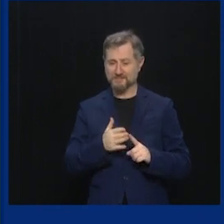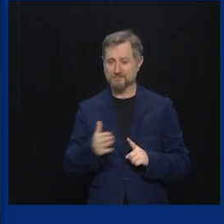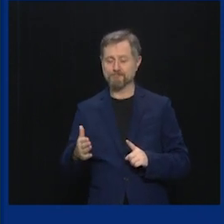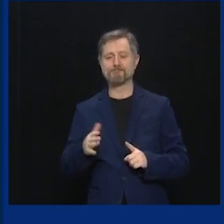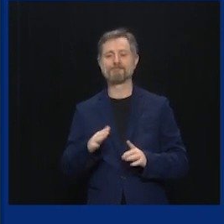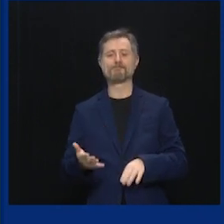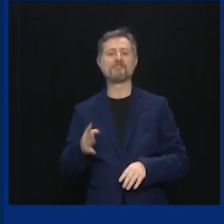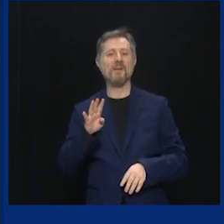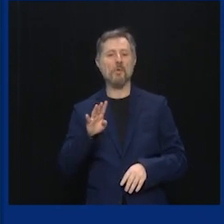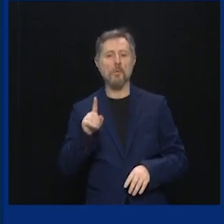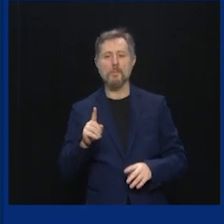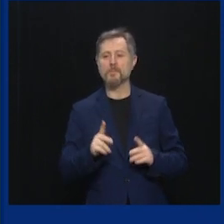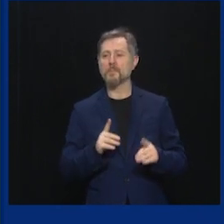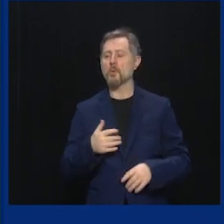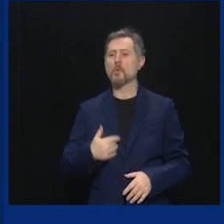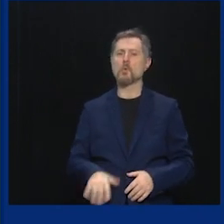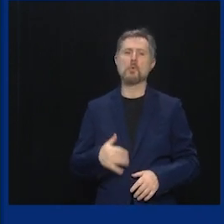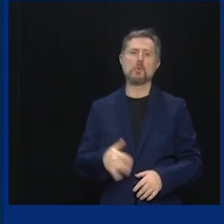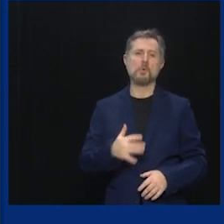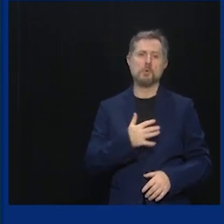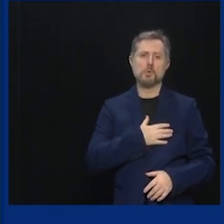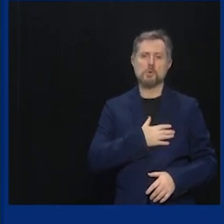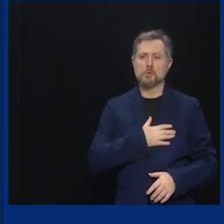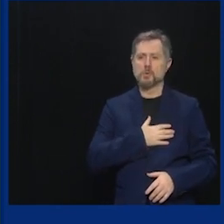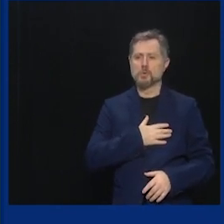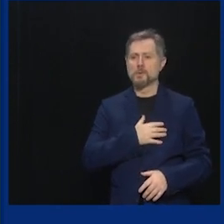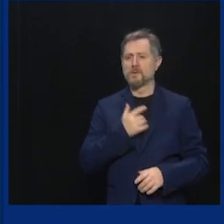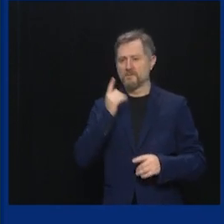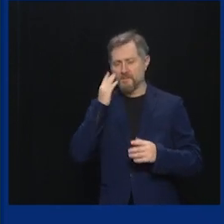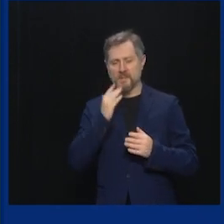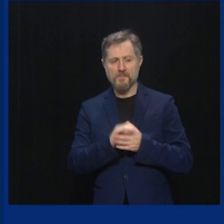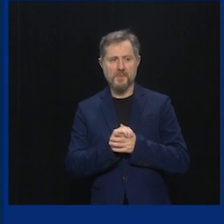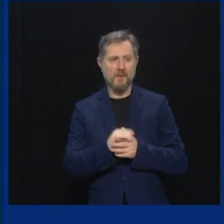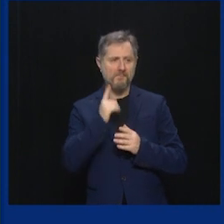searing loss. And so our hearts go out to all of them. So we know that